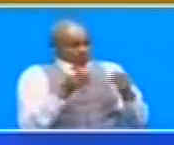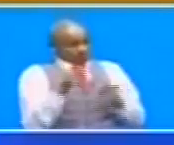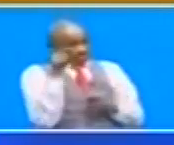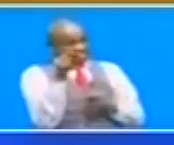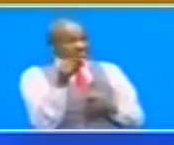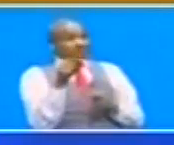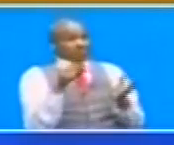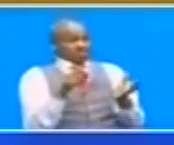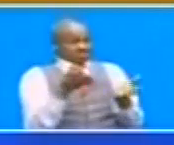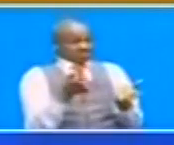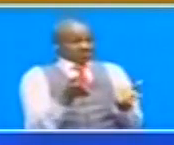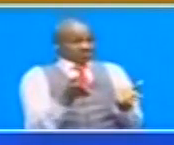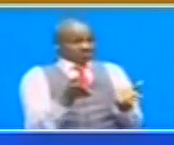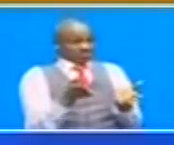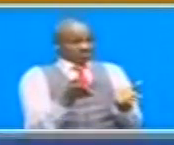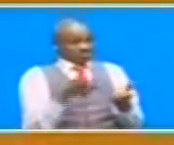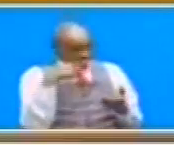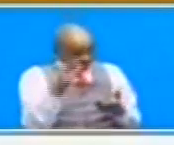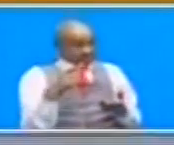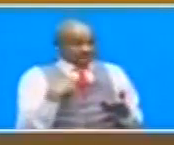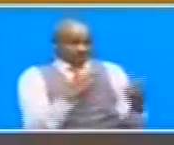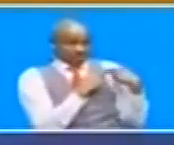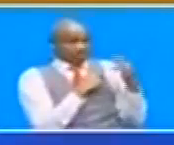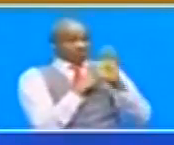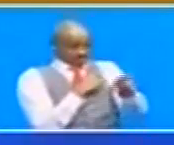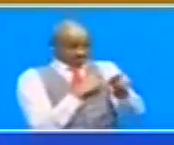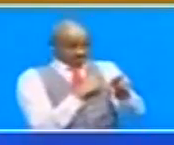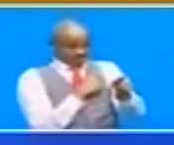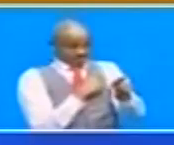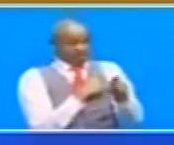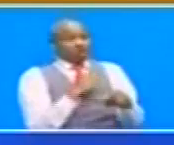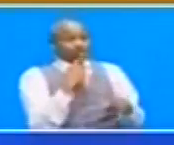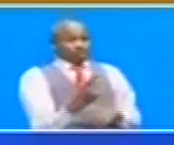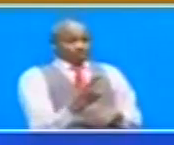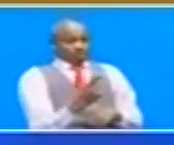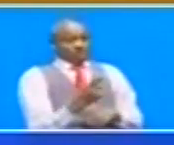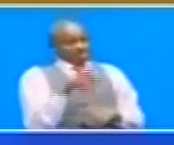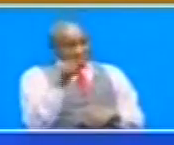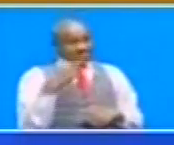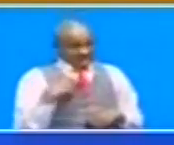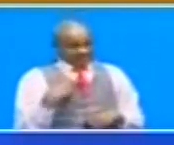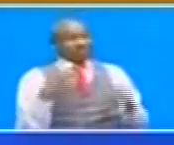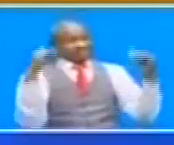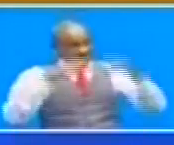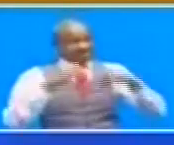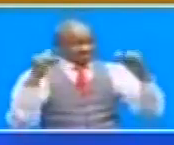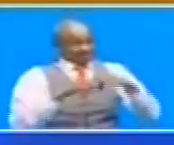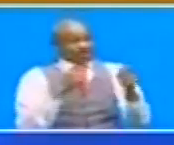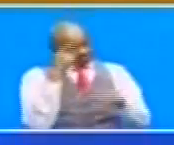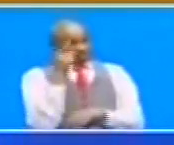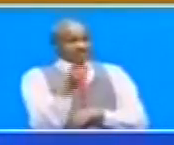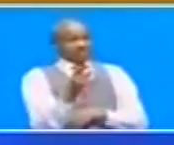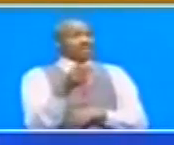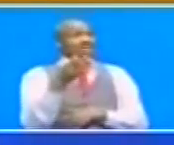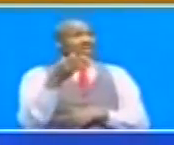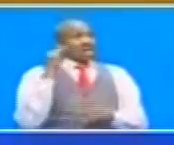as it is in their courtyard in a way. So they've had several summits. The